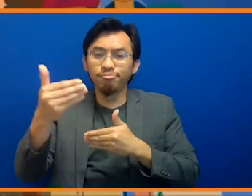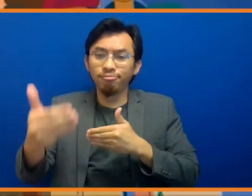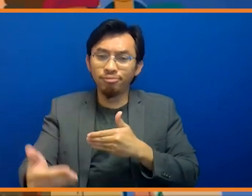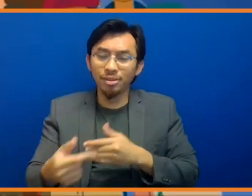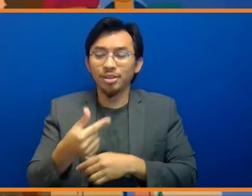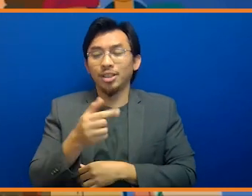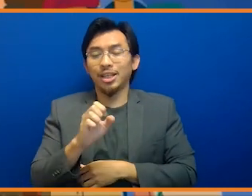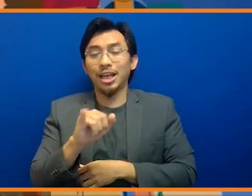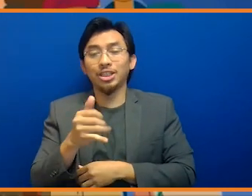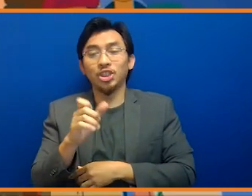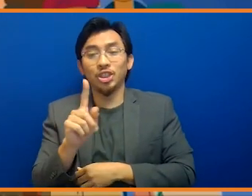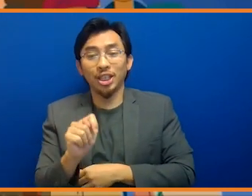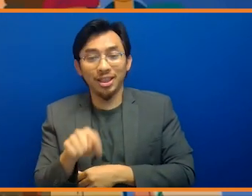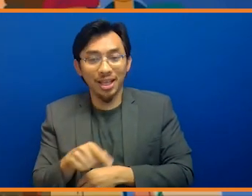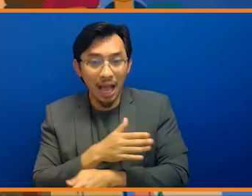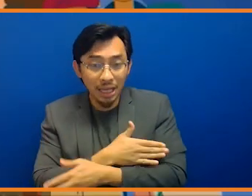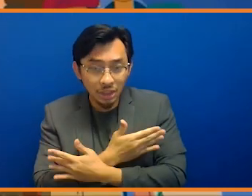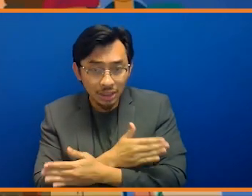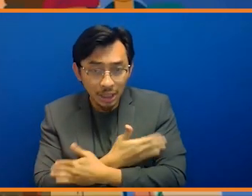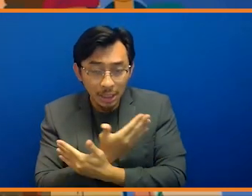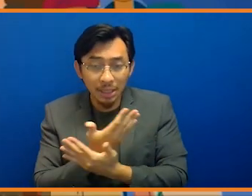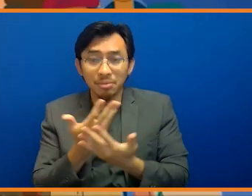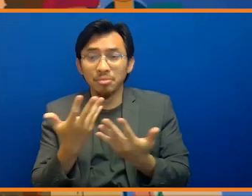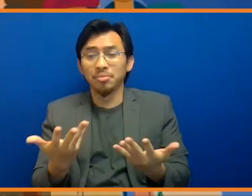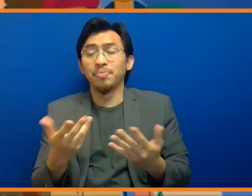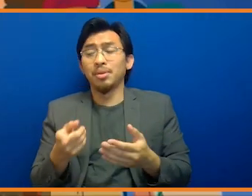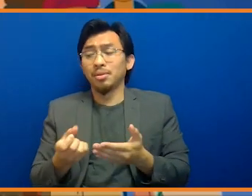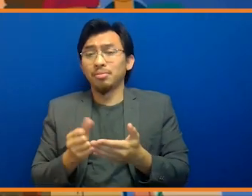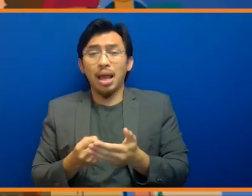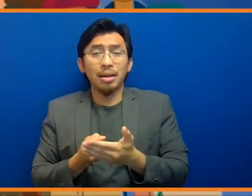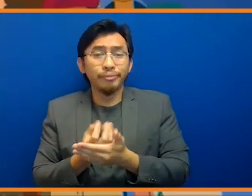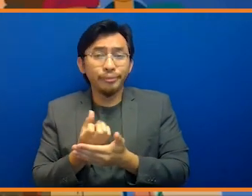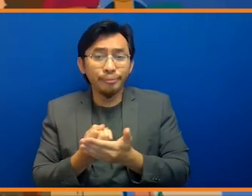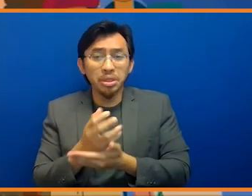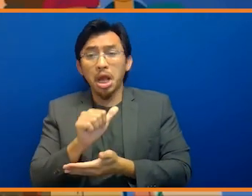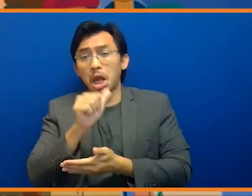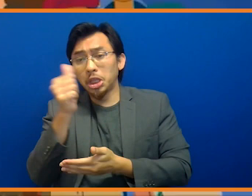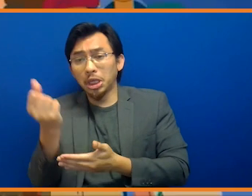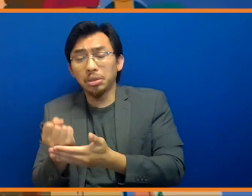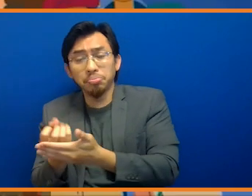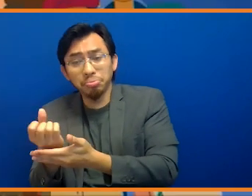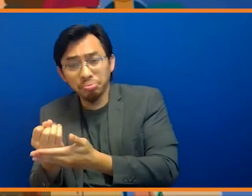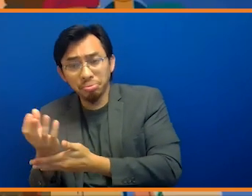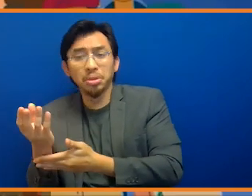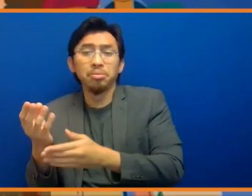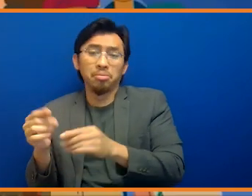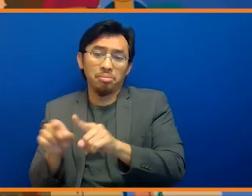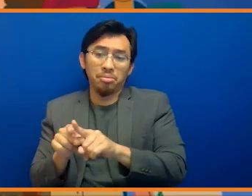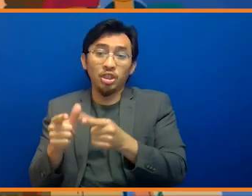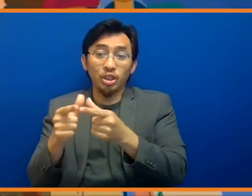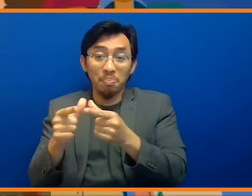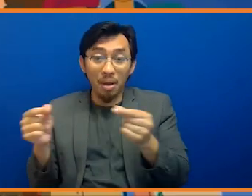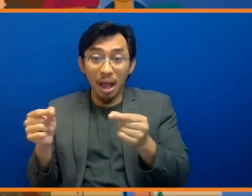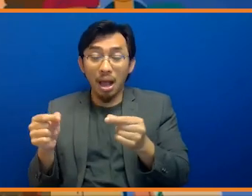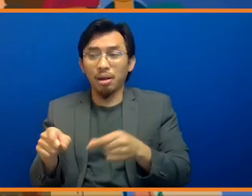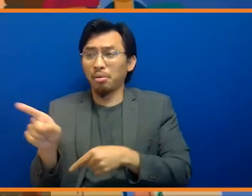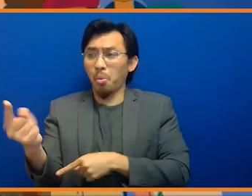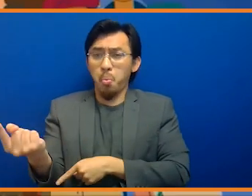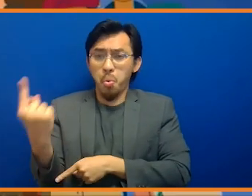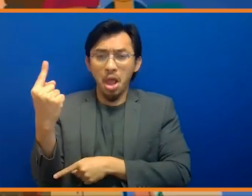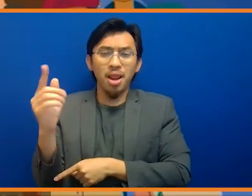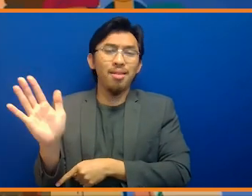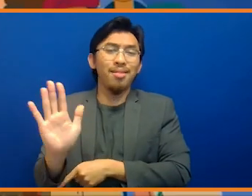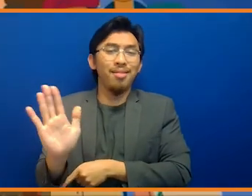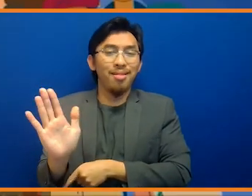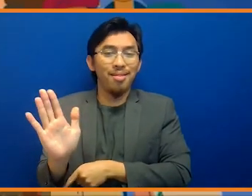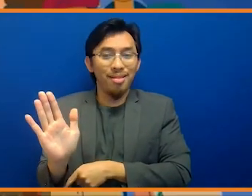gadget in Aceh. So that mean with the message, another message we send is Japan, you are not alone. We